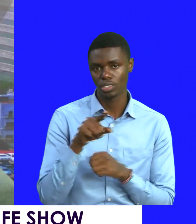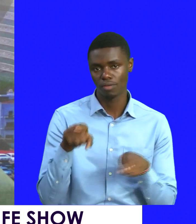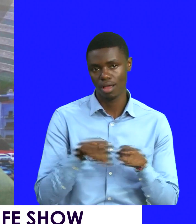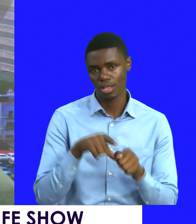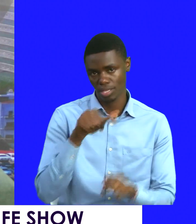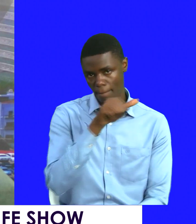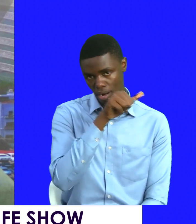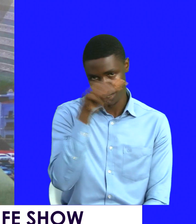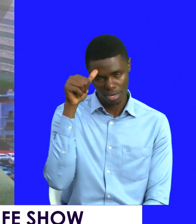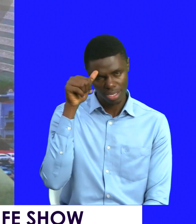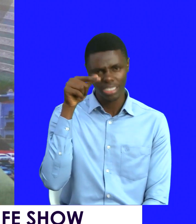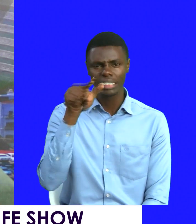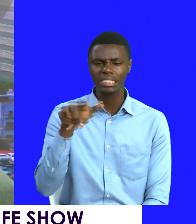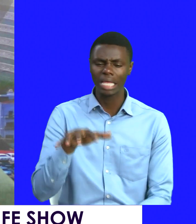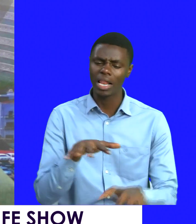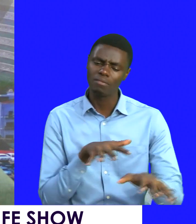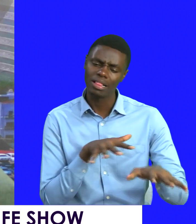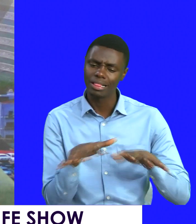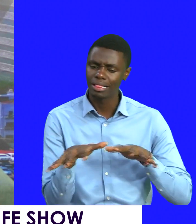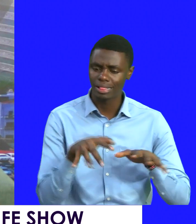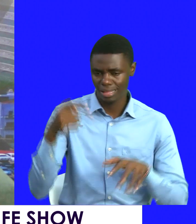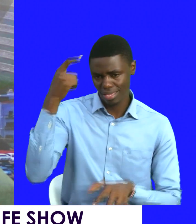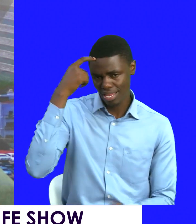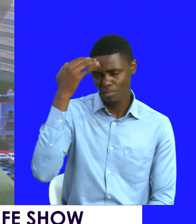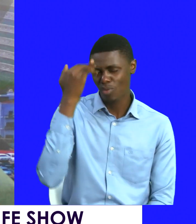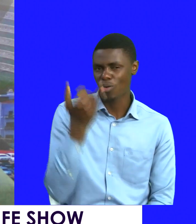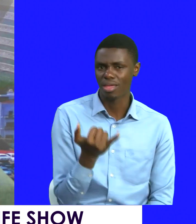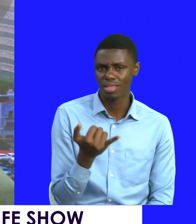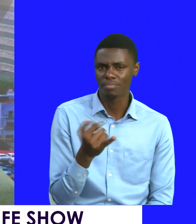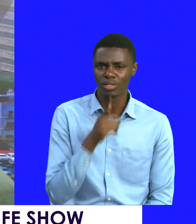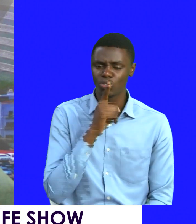Why are you unstable in your mind about who you are?